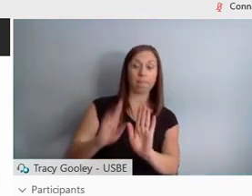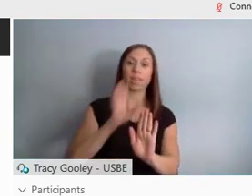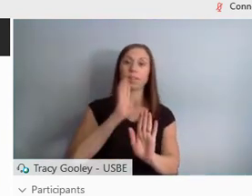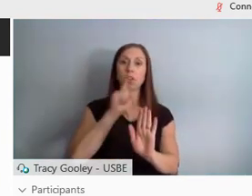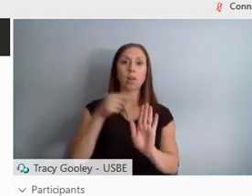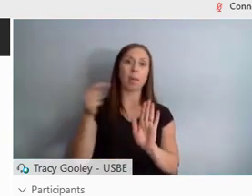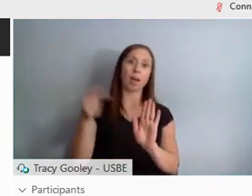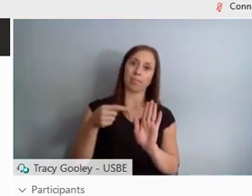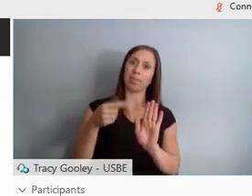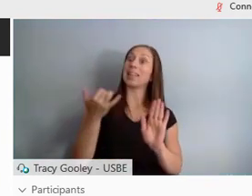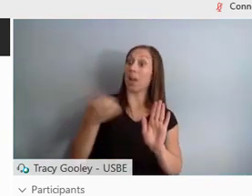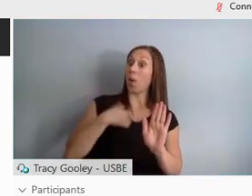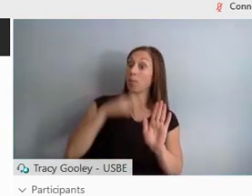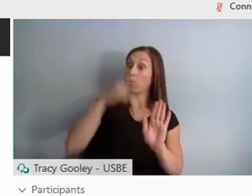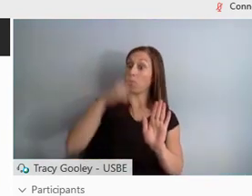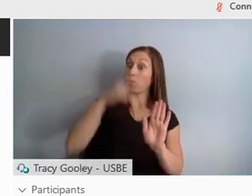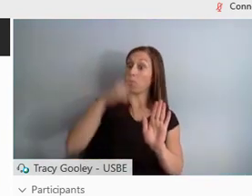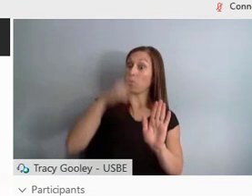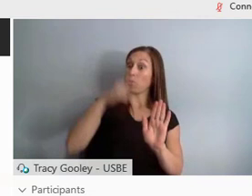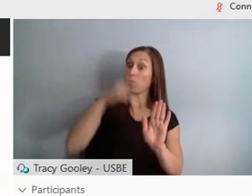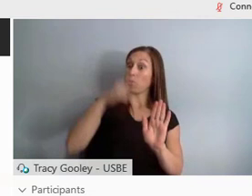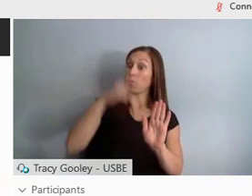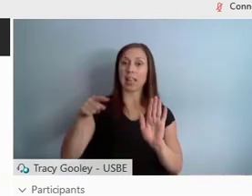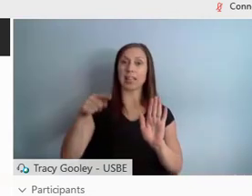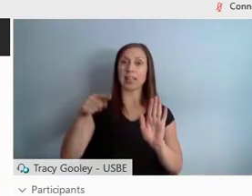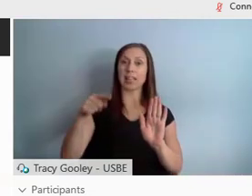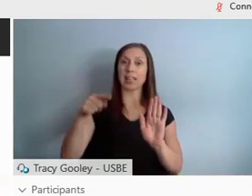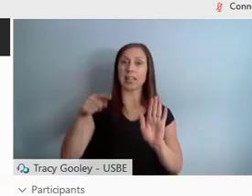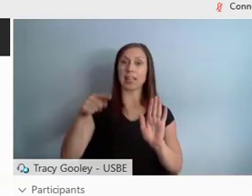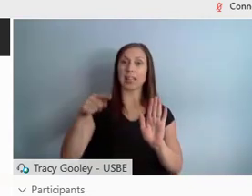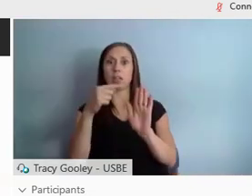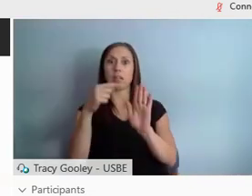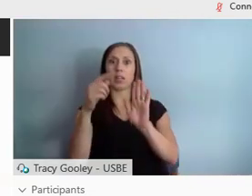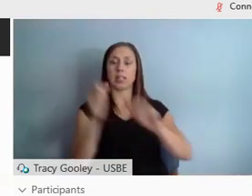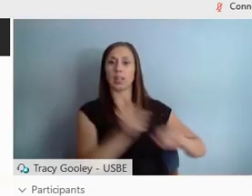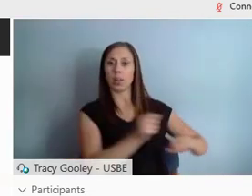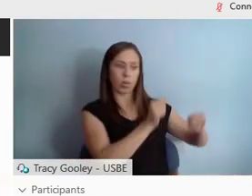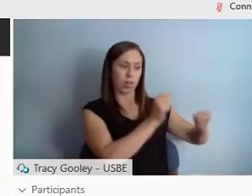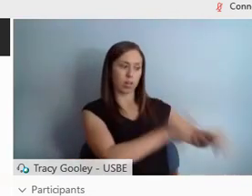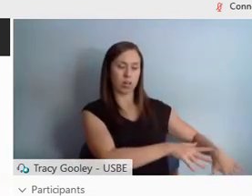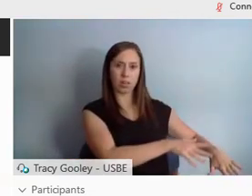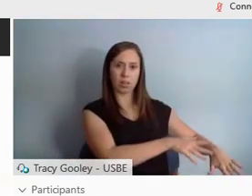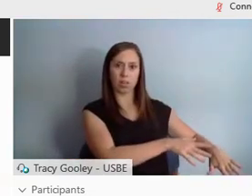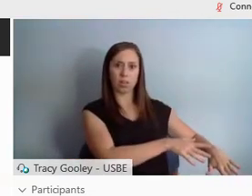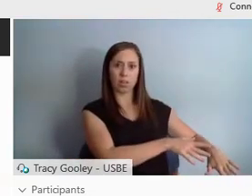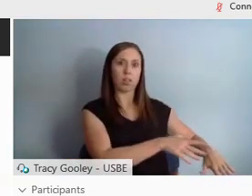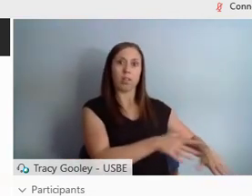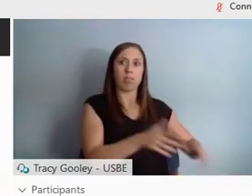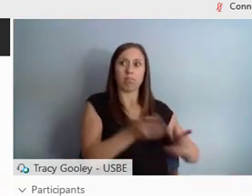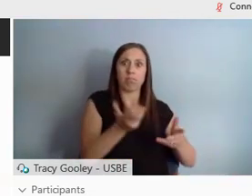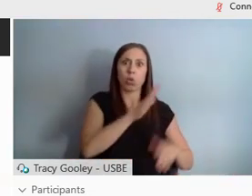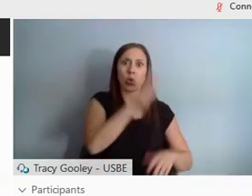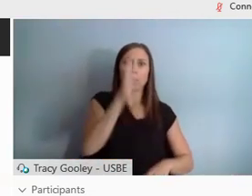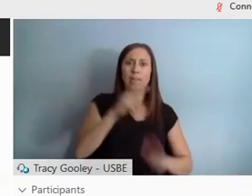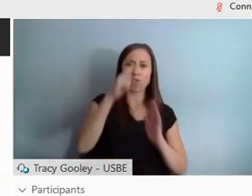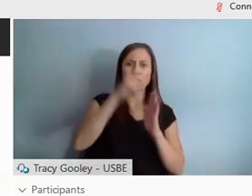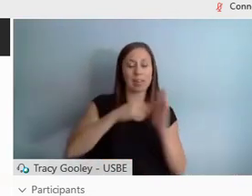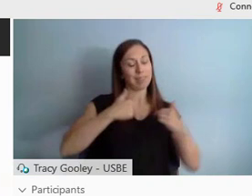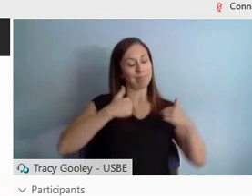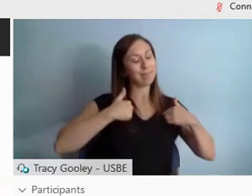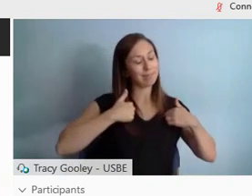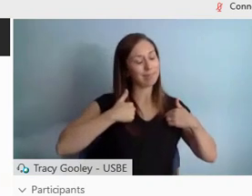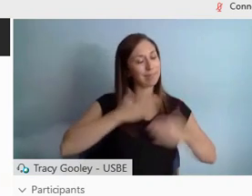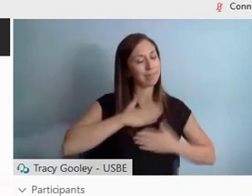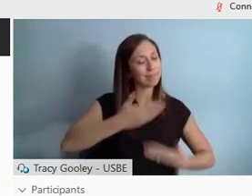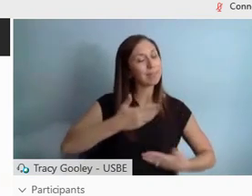about, I'm going to read this to you. And then they point and you take it away and put it aside without ever reading to it. I did that